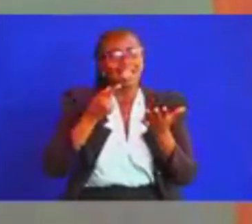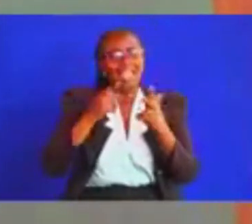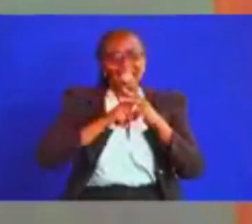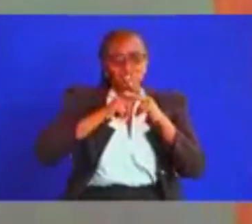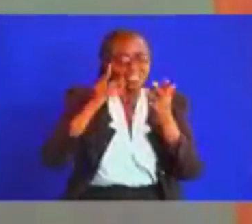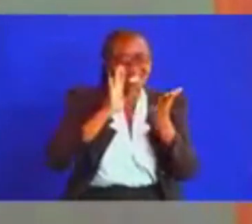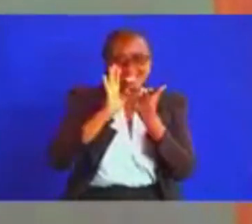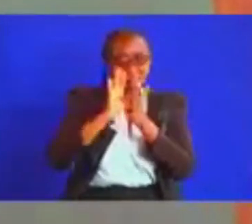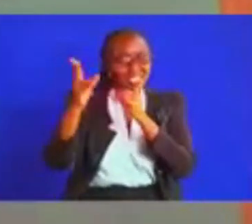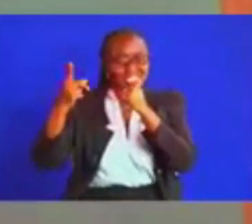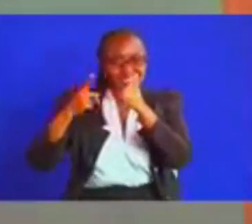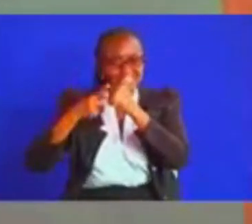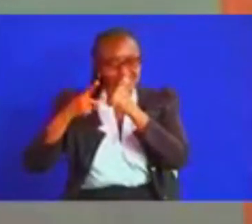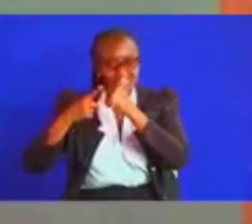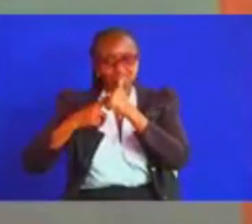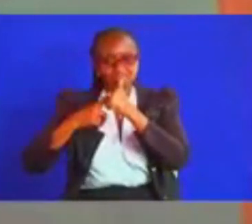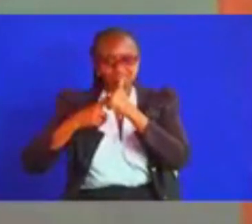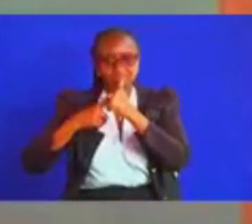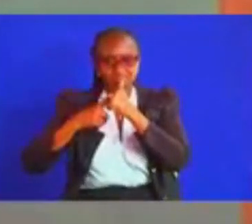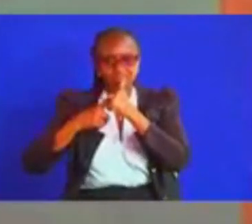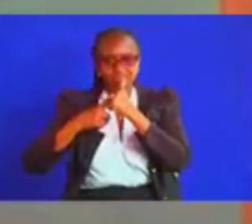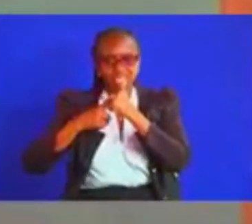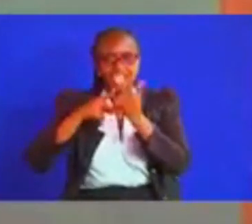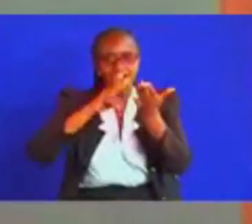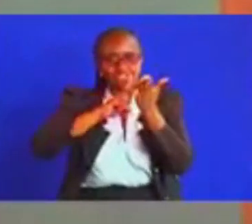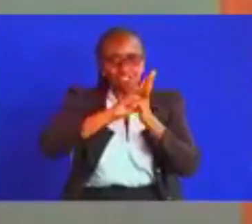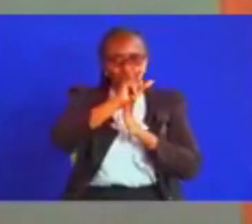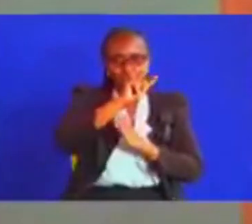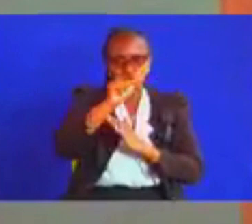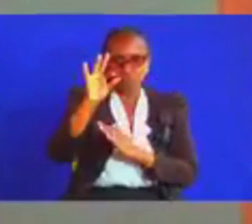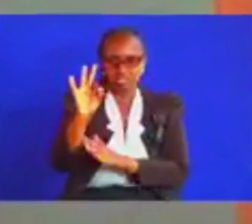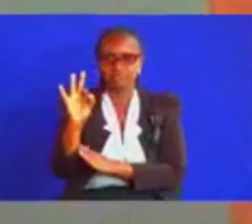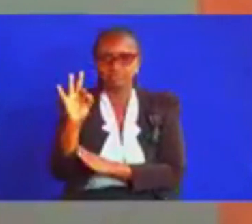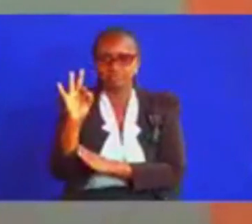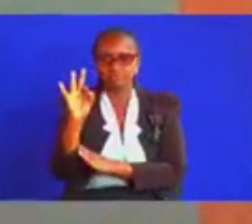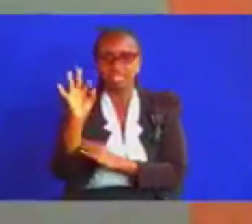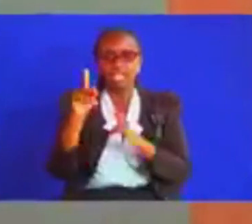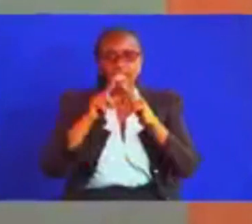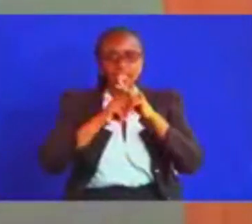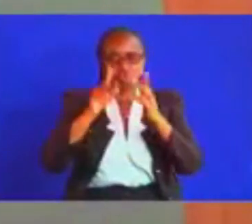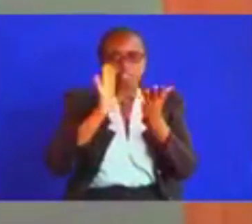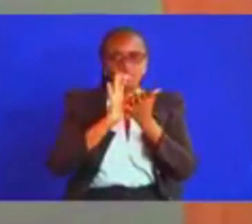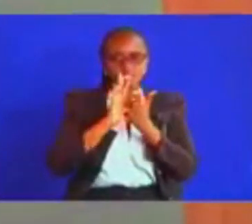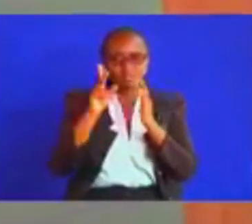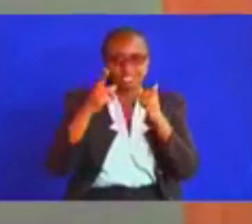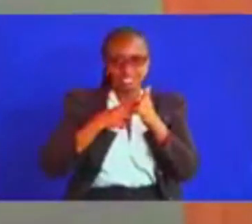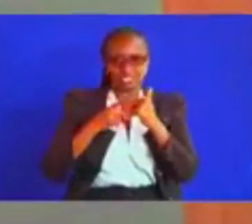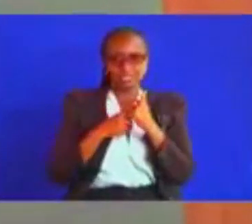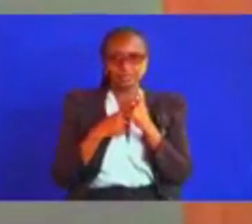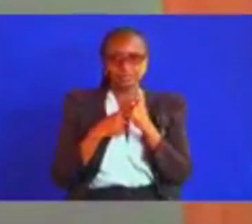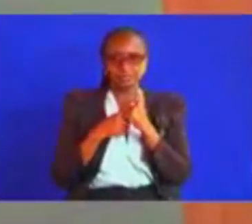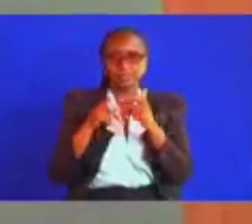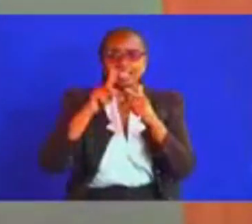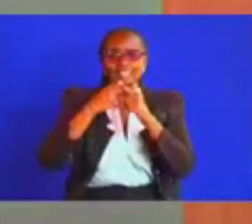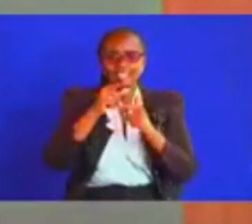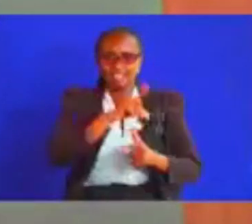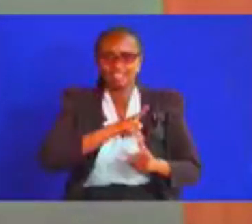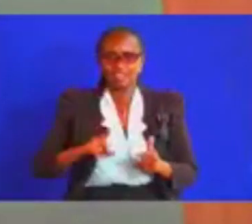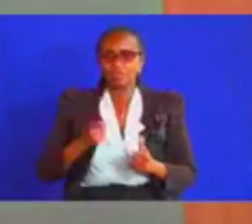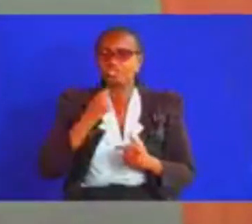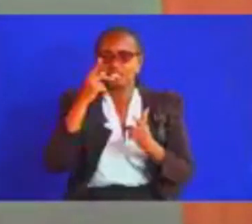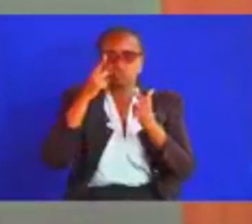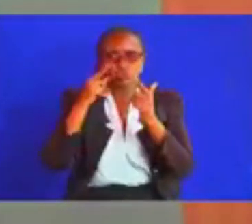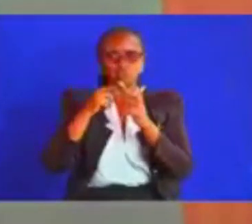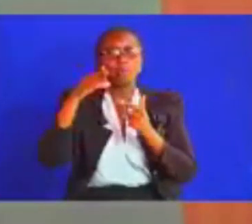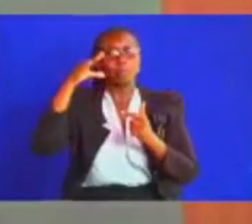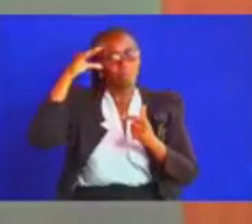I believe, Exodus chapter 6, give us verse 1 to 3. Exodus chapter 6. "Then the Lord said to Moses, Now